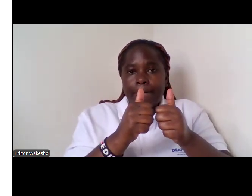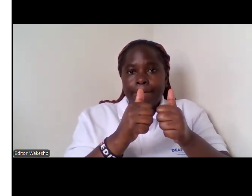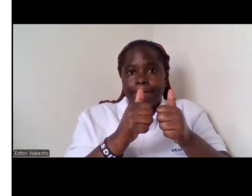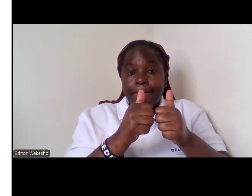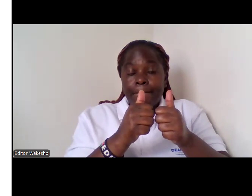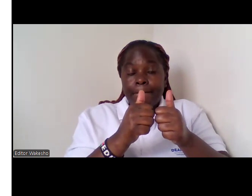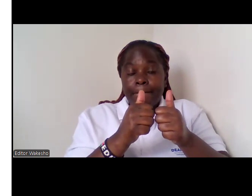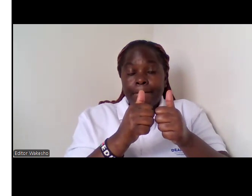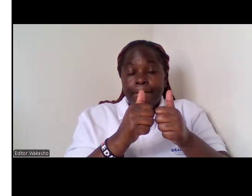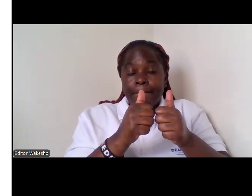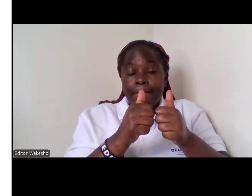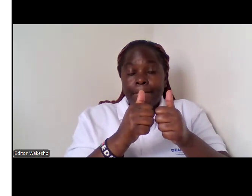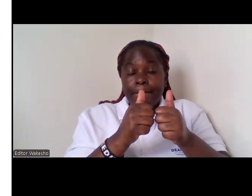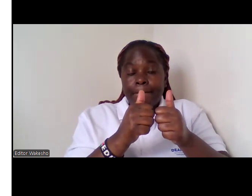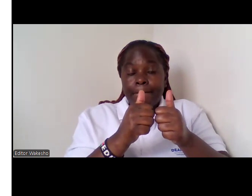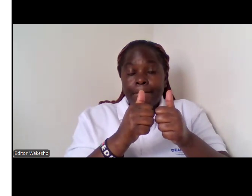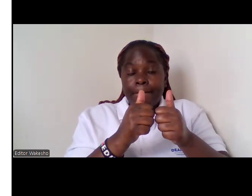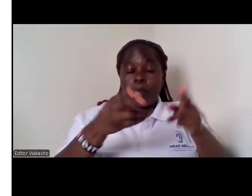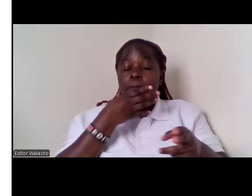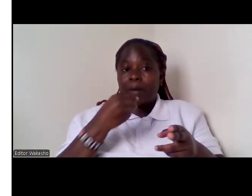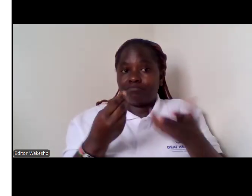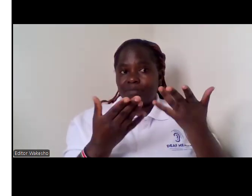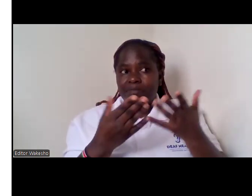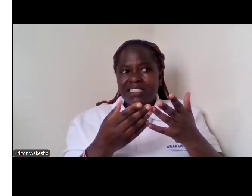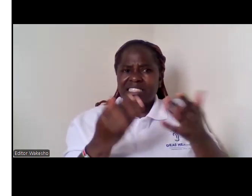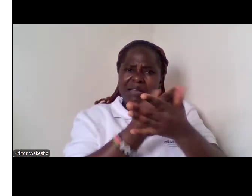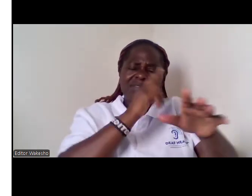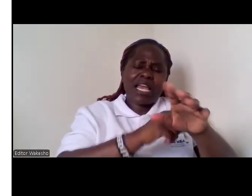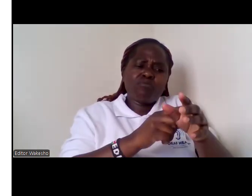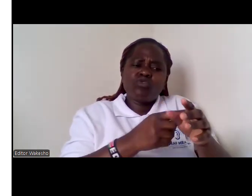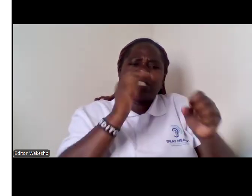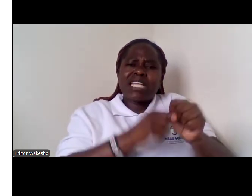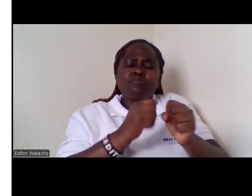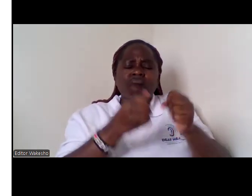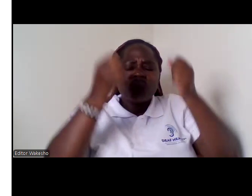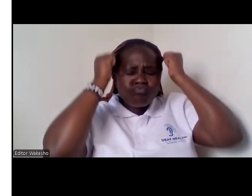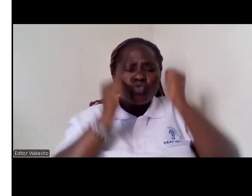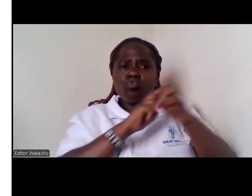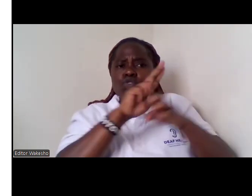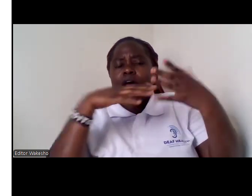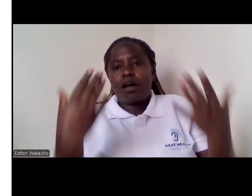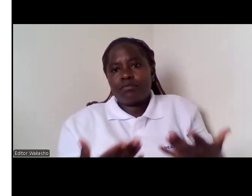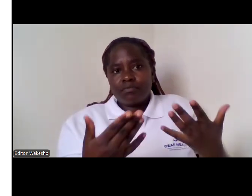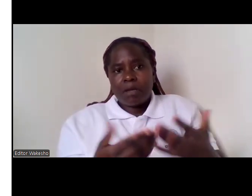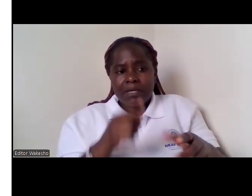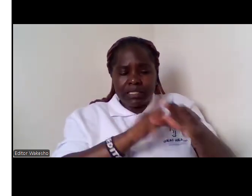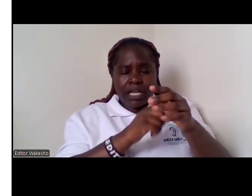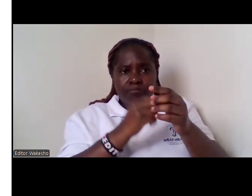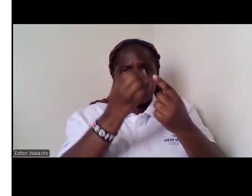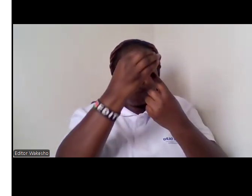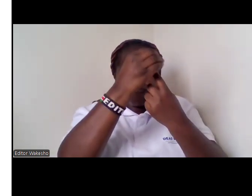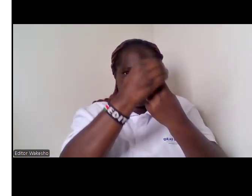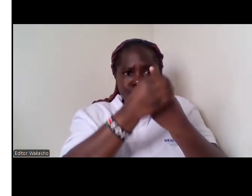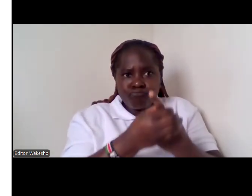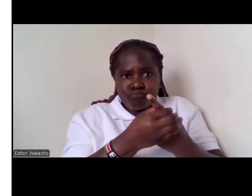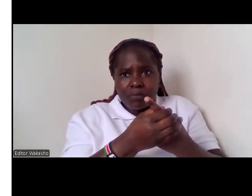when male the technique. This can happen either when applying the condom after some semen